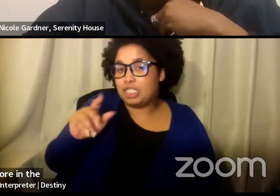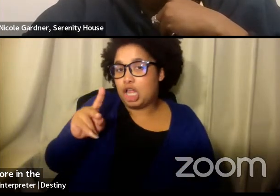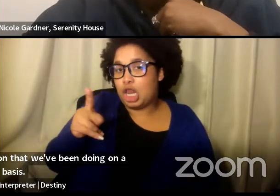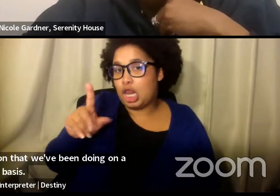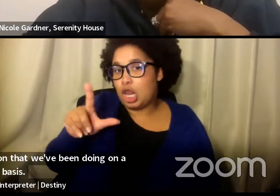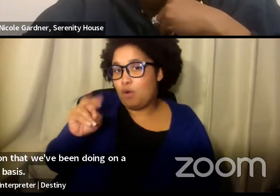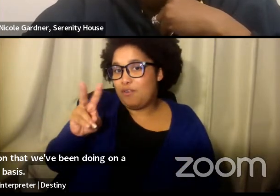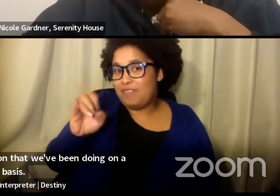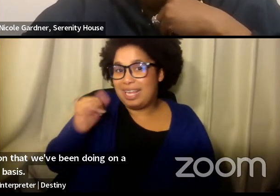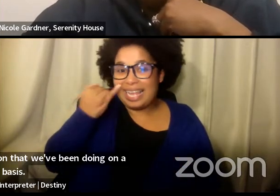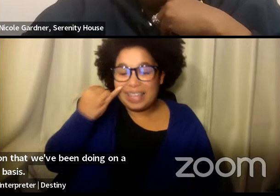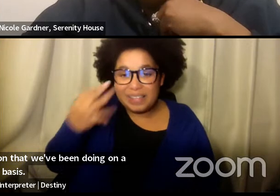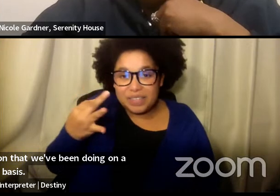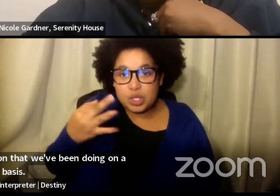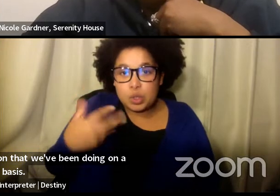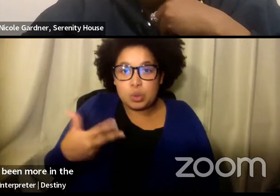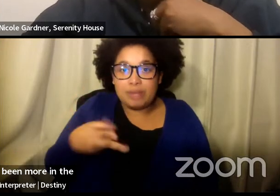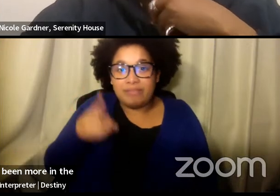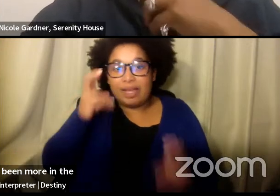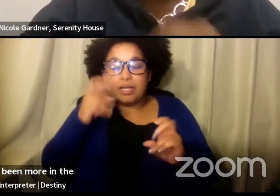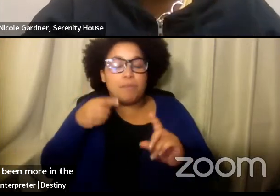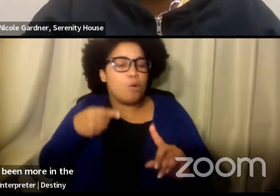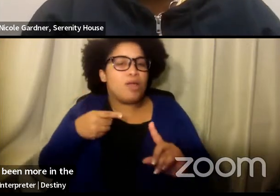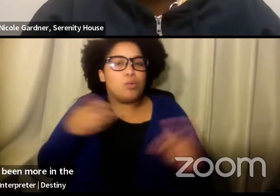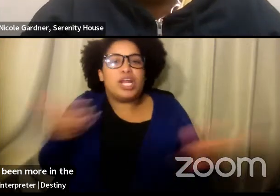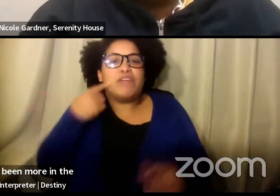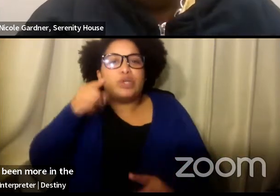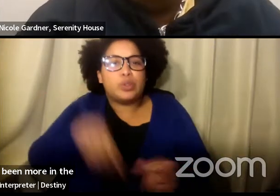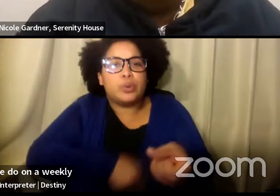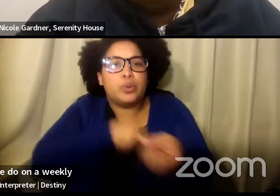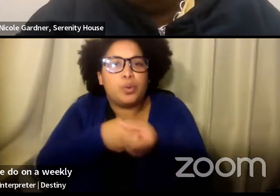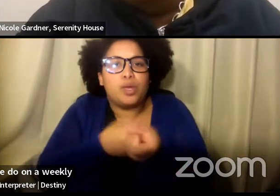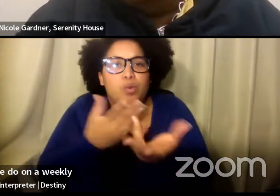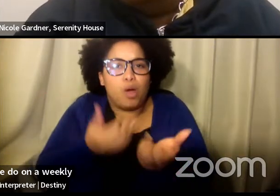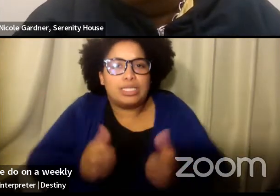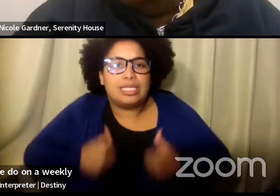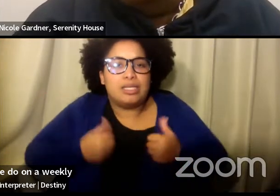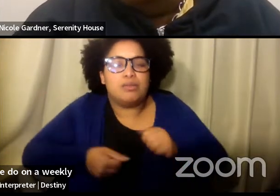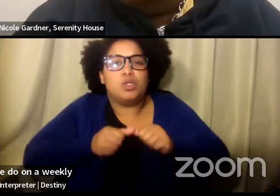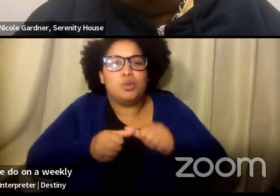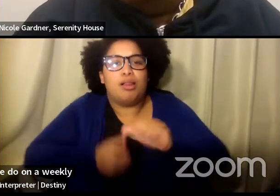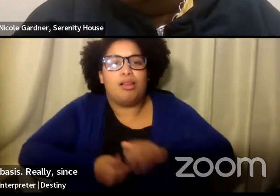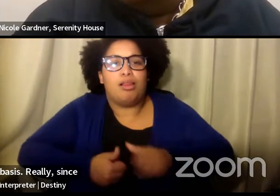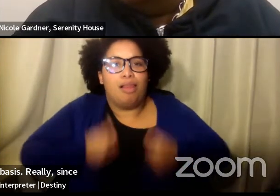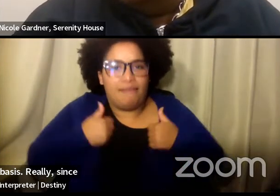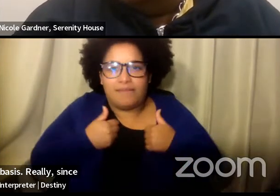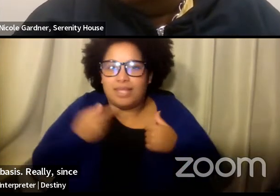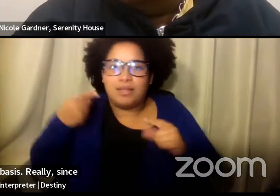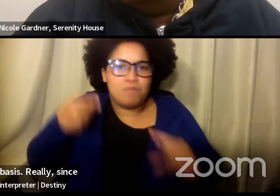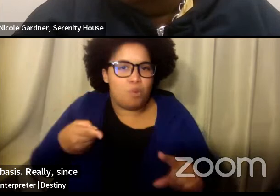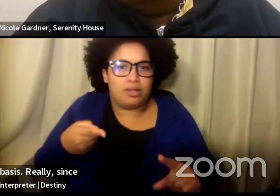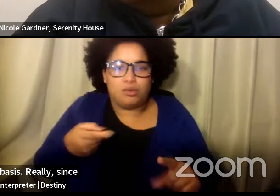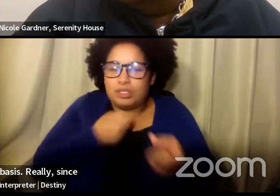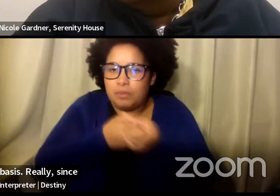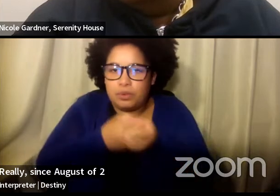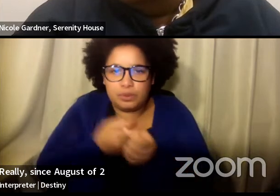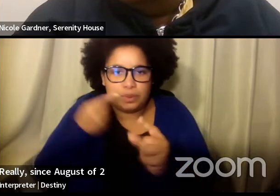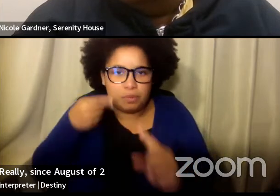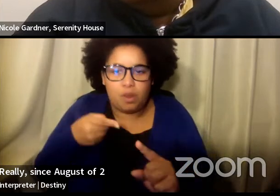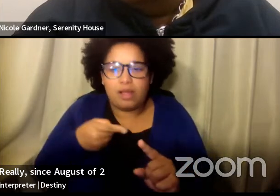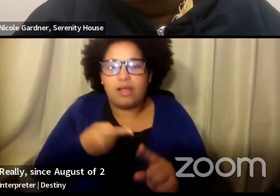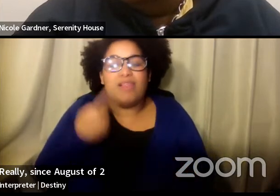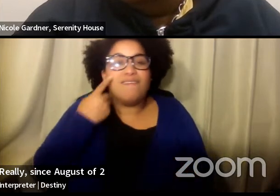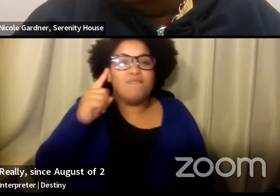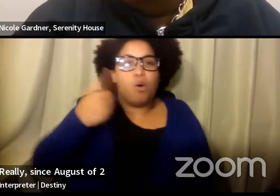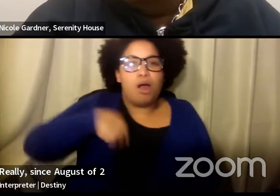infected, right? So we're just effectively saying we're here for you regardless. We're just trying to keep you alive. And then the what we call the for us bias,